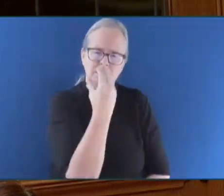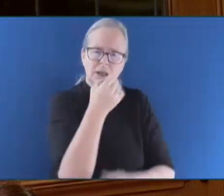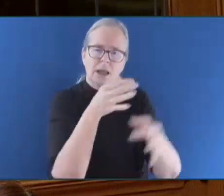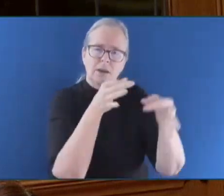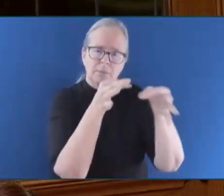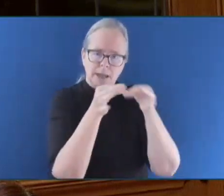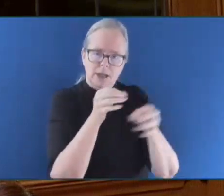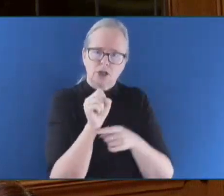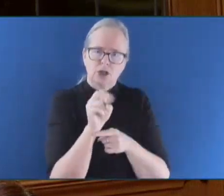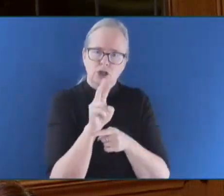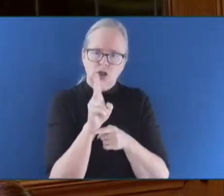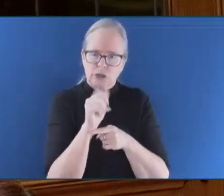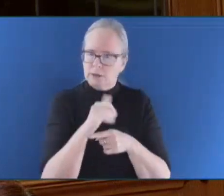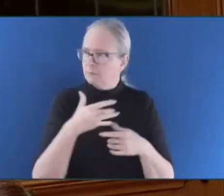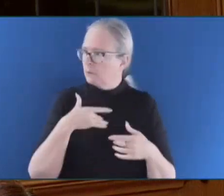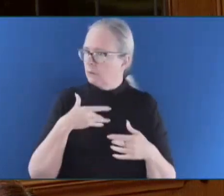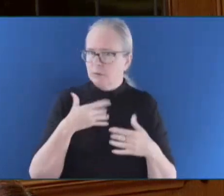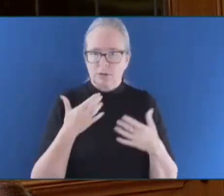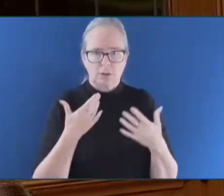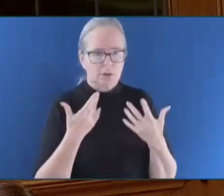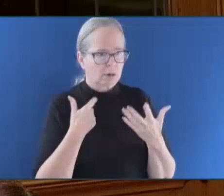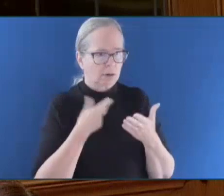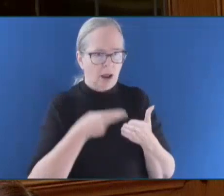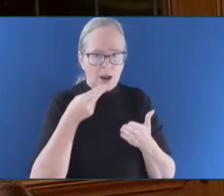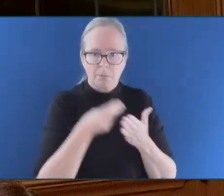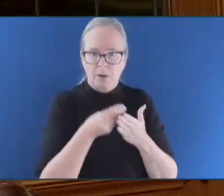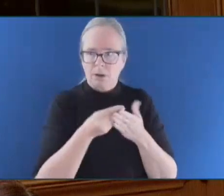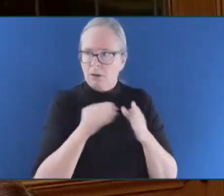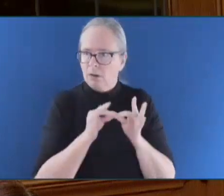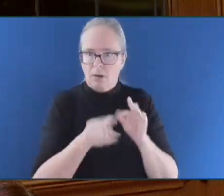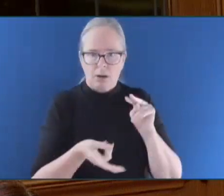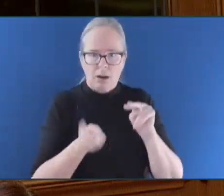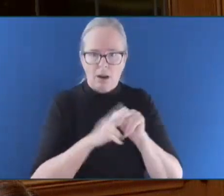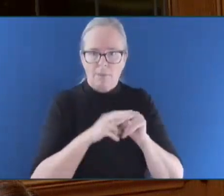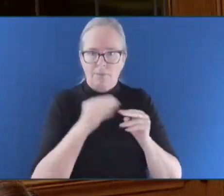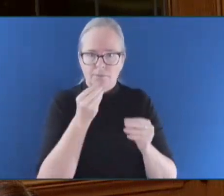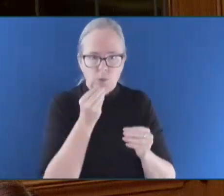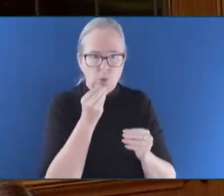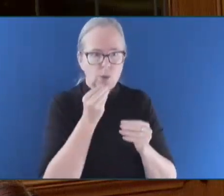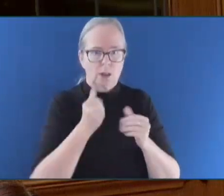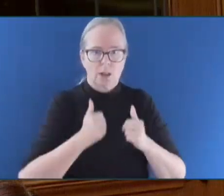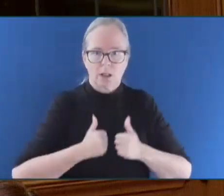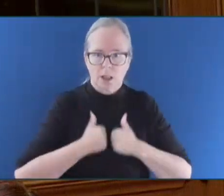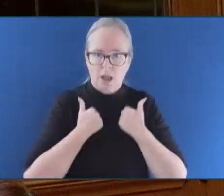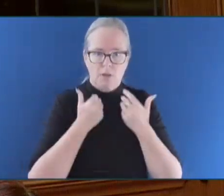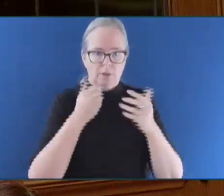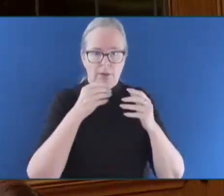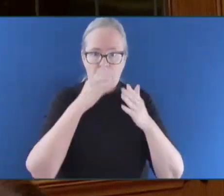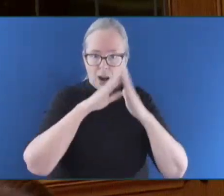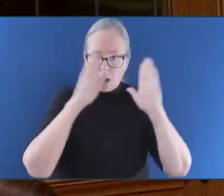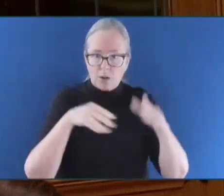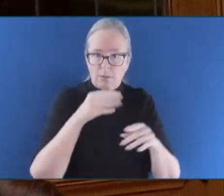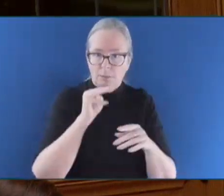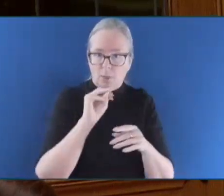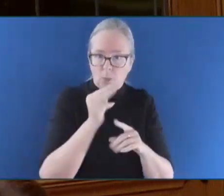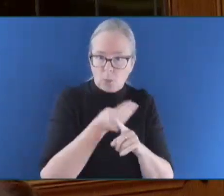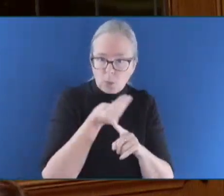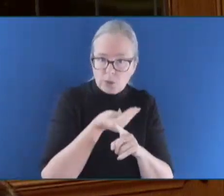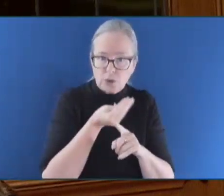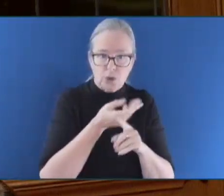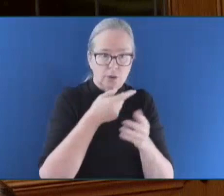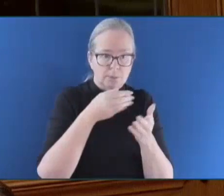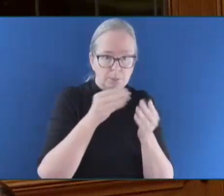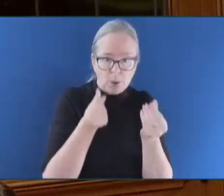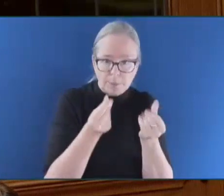stretched thin by inflation on groceries, on the NDP's punishing carbon tax grab, and by rising mortgage rates,